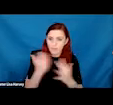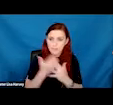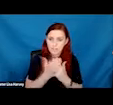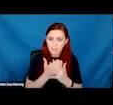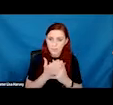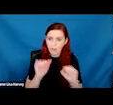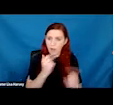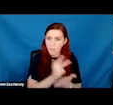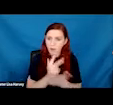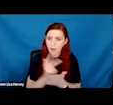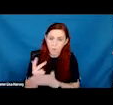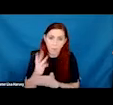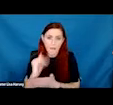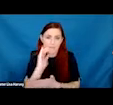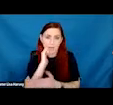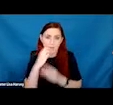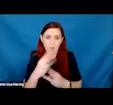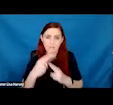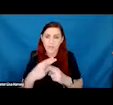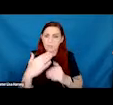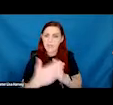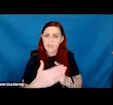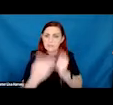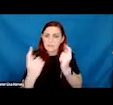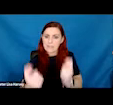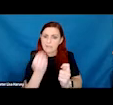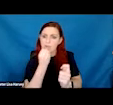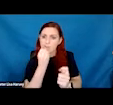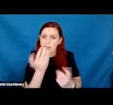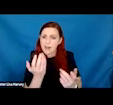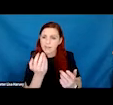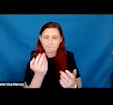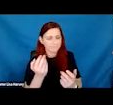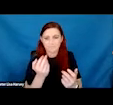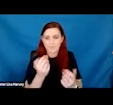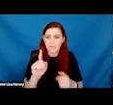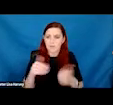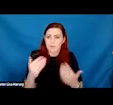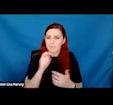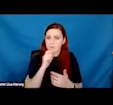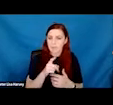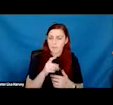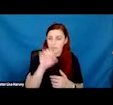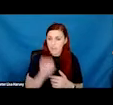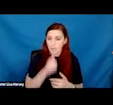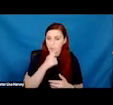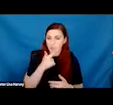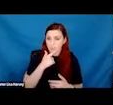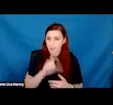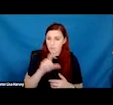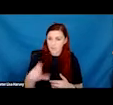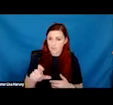to facilitate outdoor dining and social distancing. I am proud, however, to tell you that in South Dublin County, we did